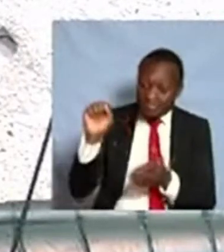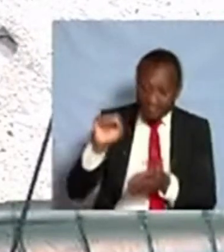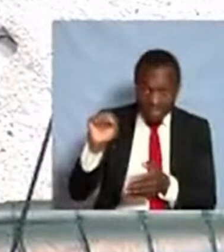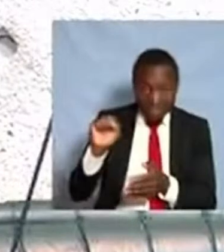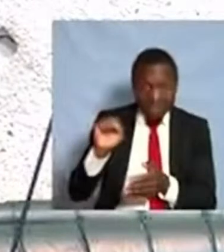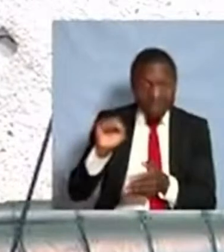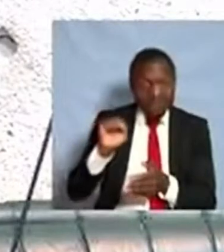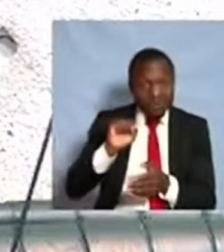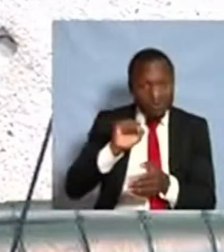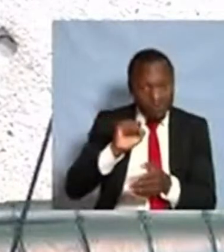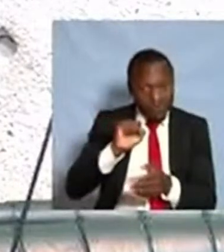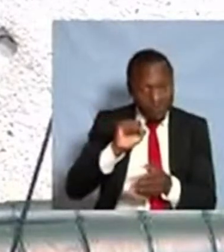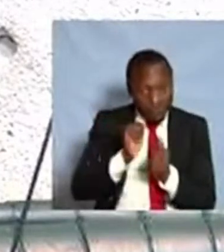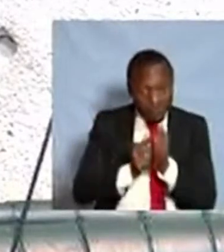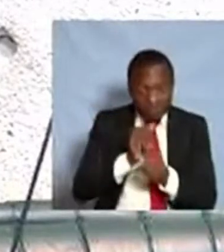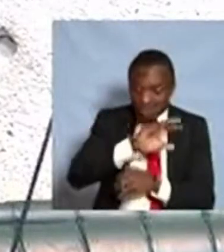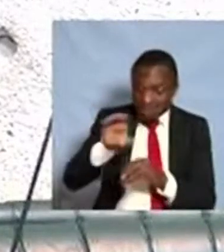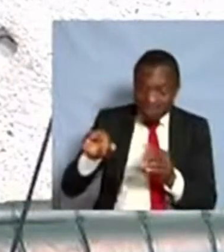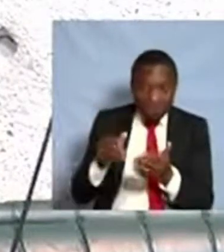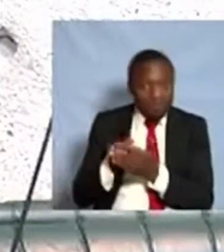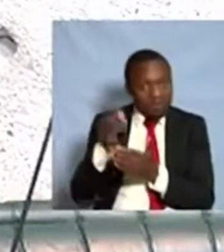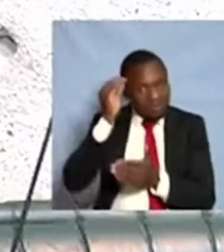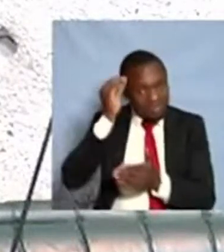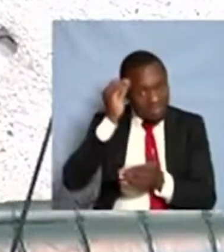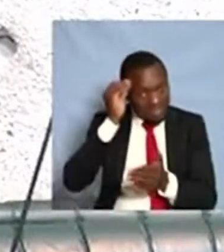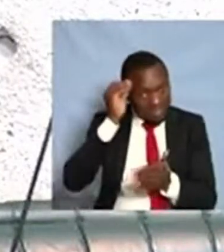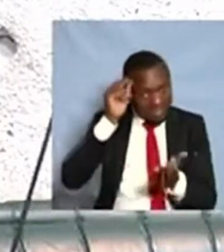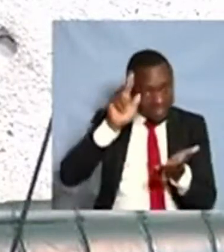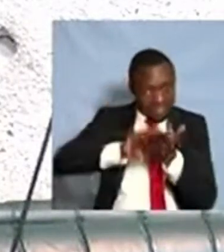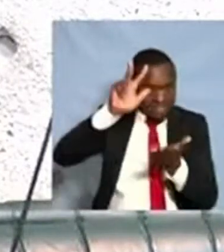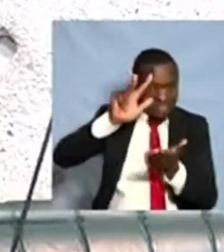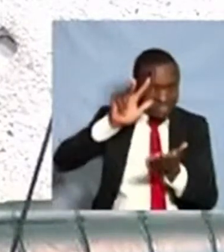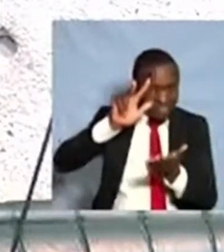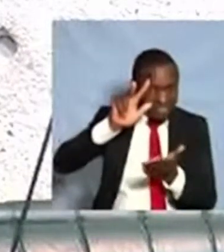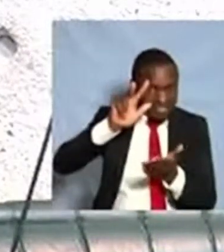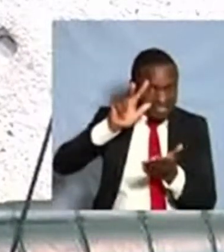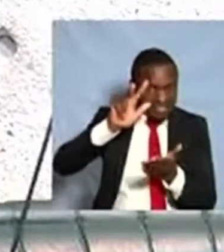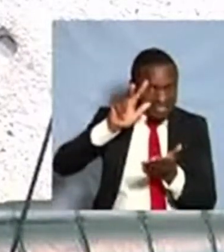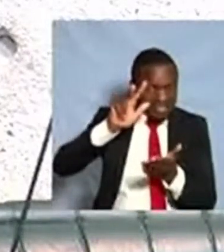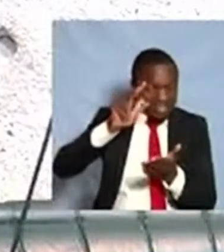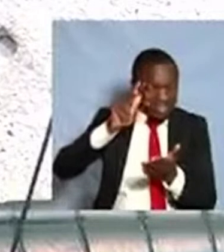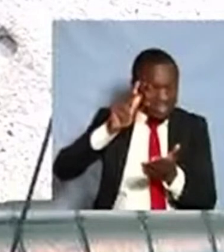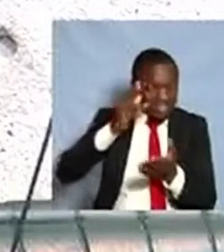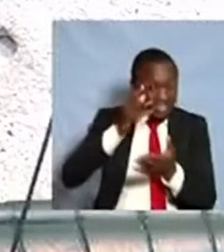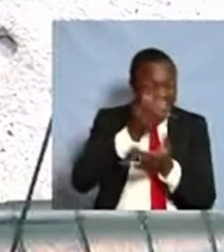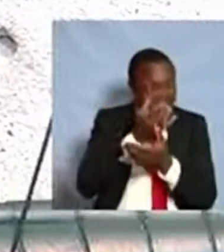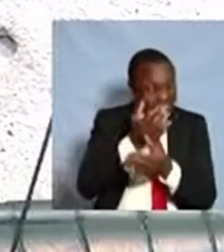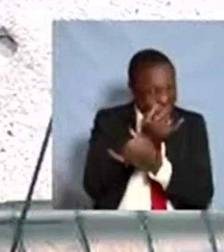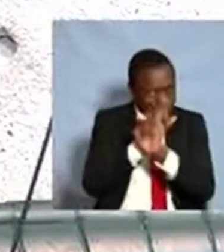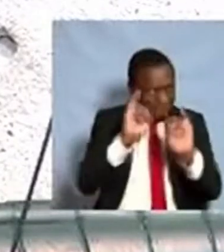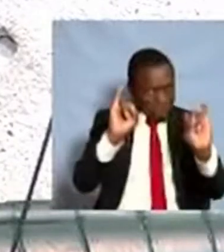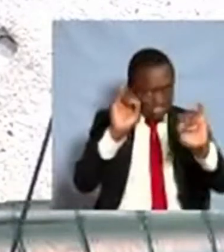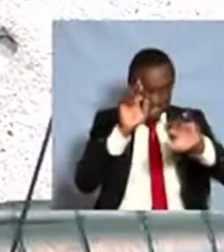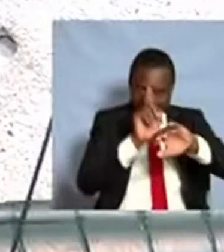know that it was enacted during the colonial era. And unfortunately or